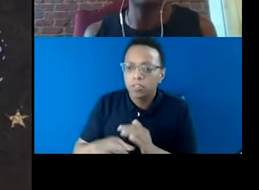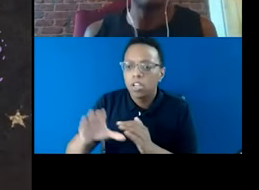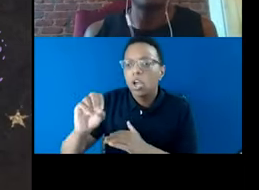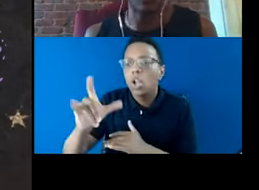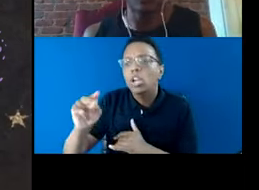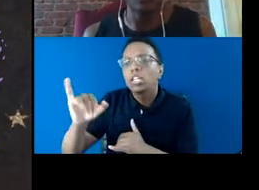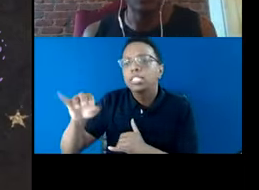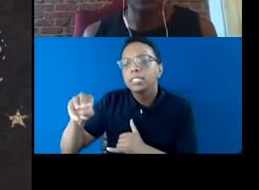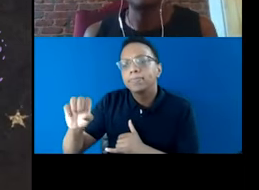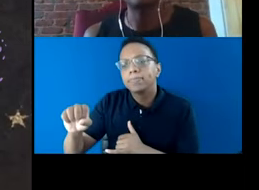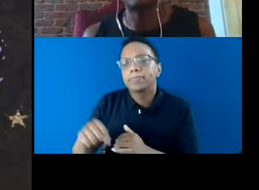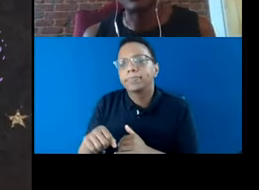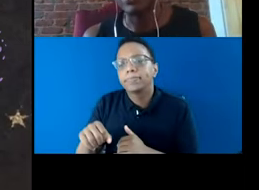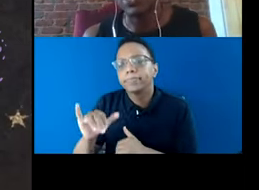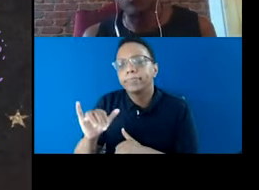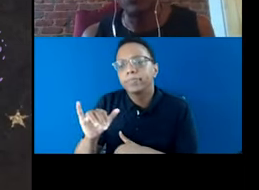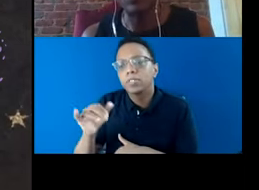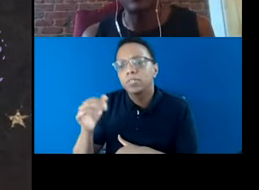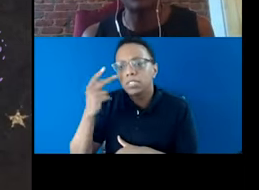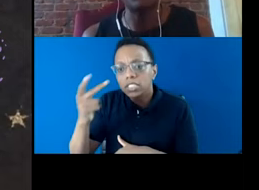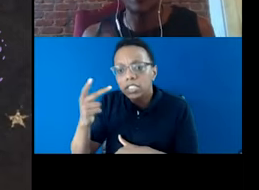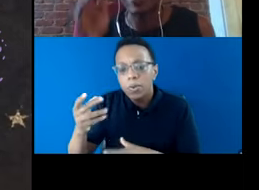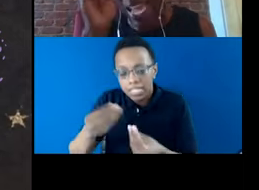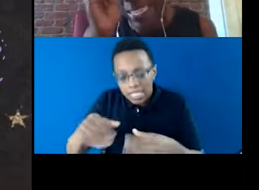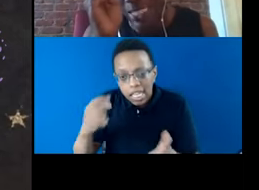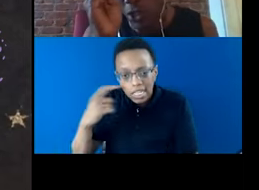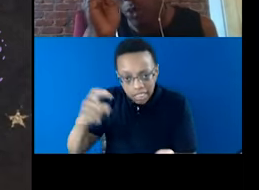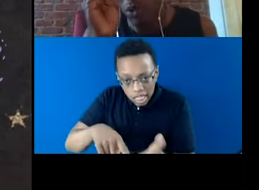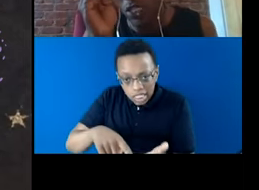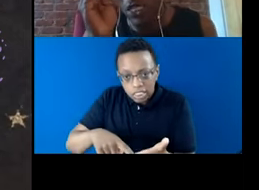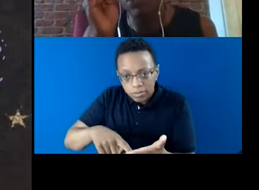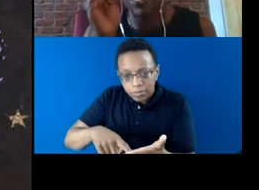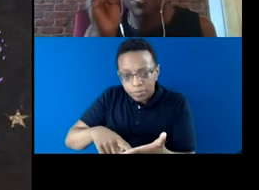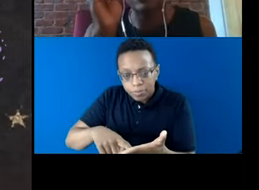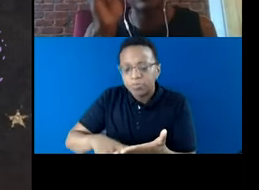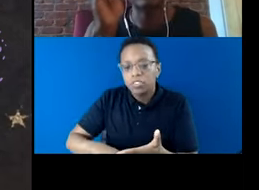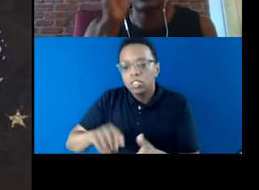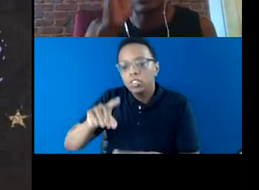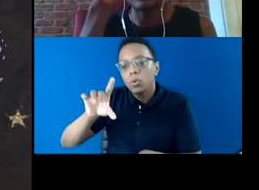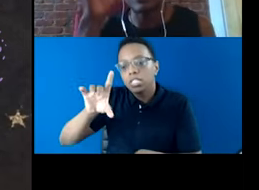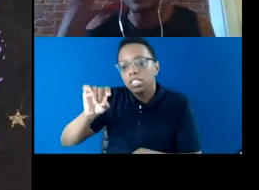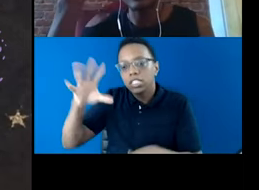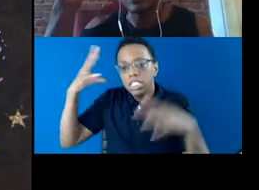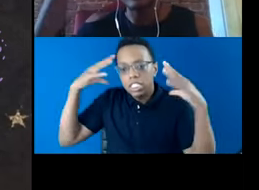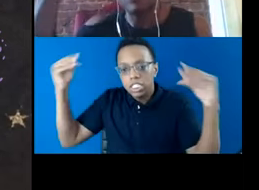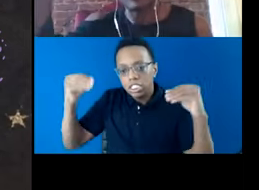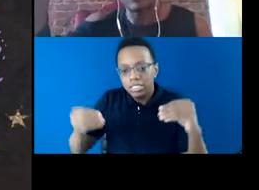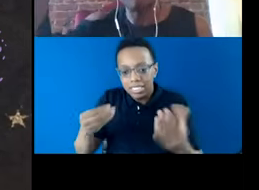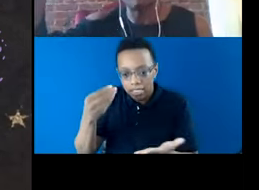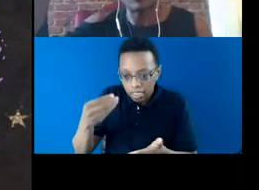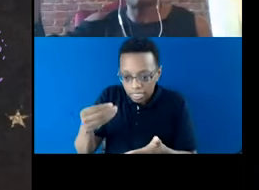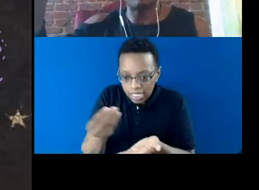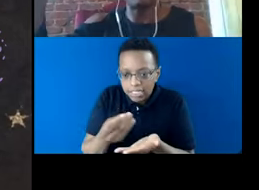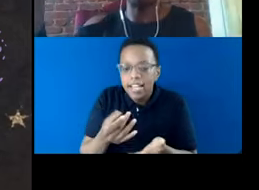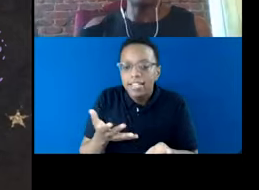Colonialism is what we saw during the land acknowledgement when the Dutch took that tiny little portion of land and then suddenly it